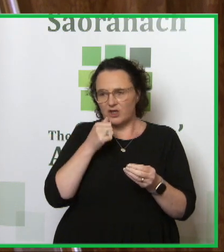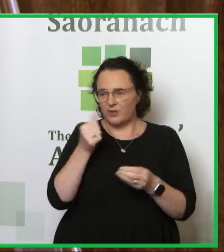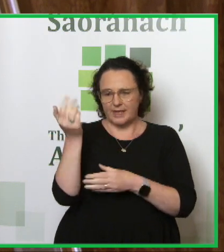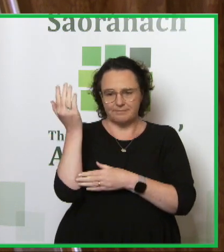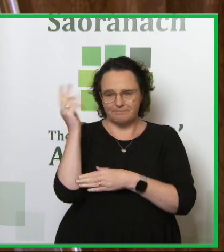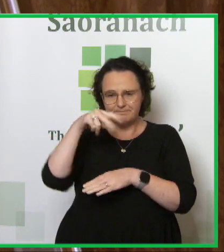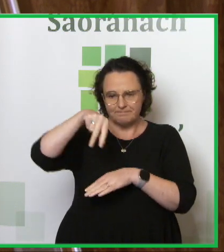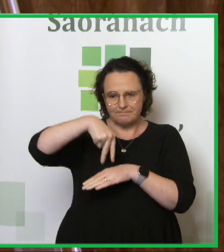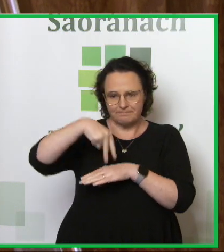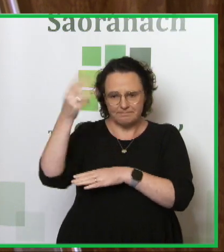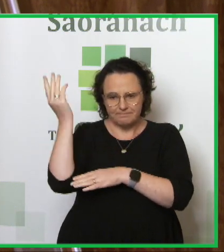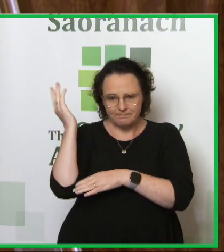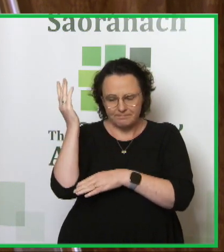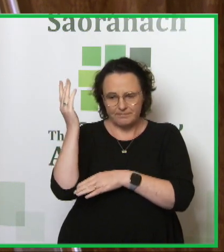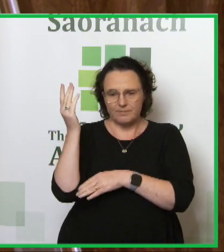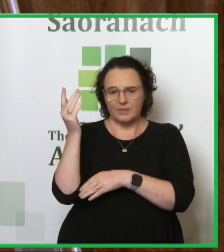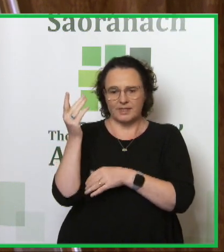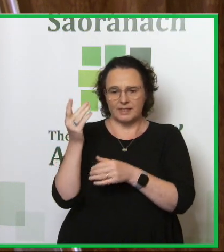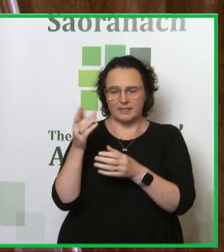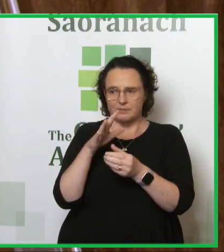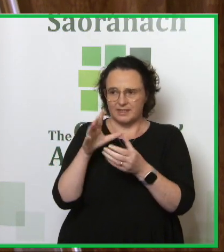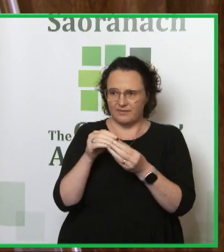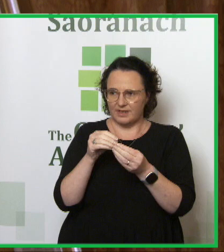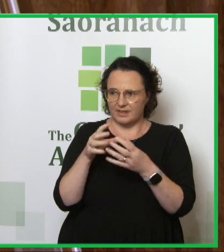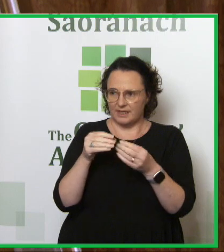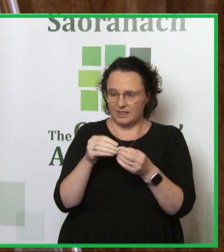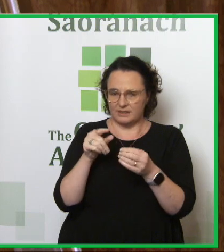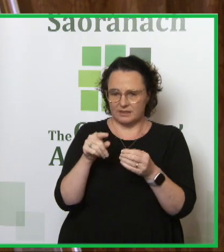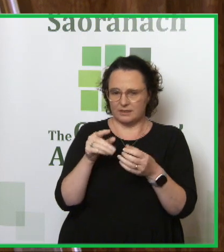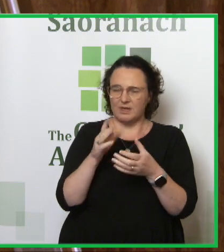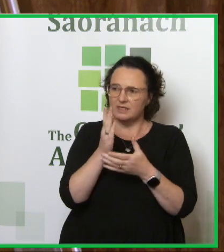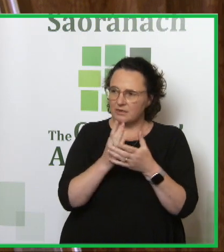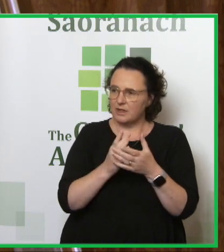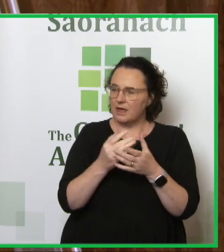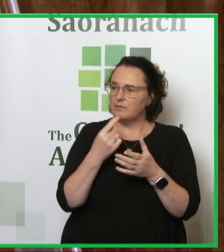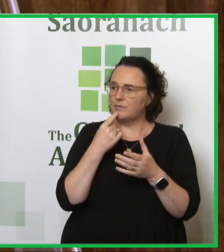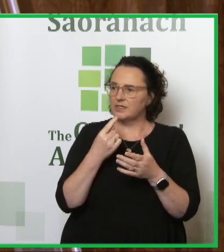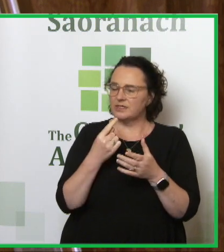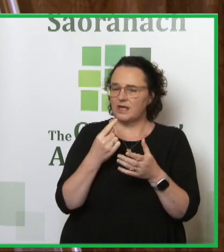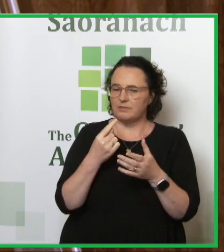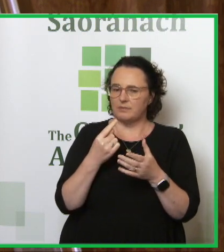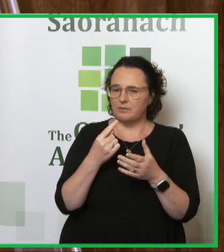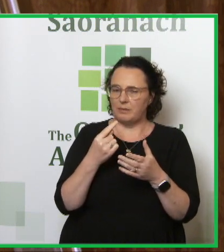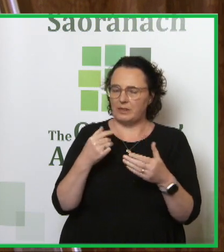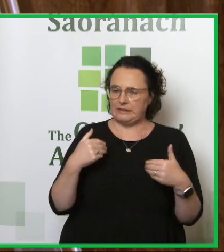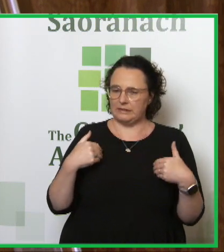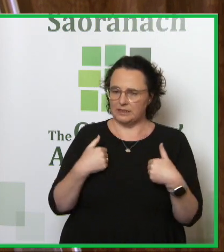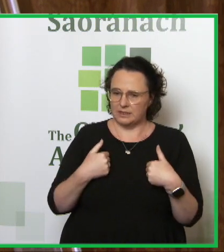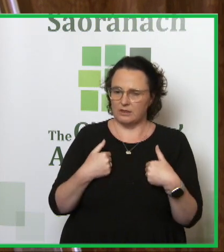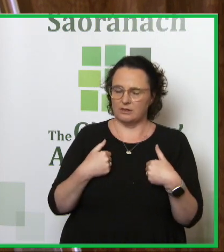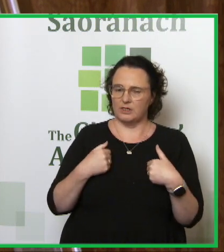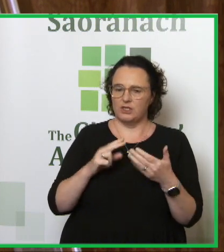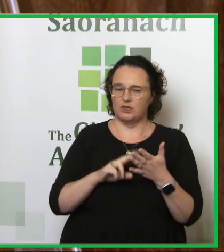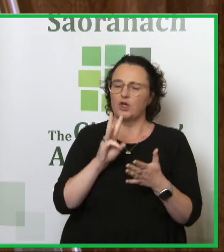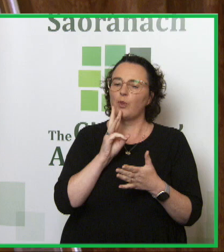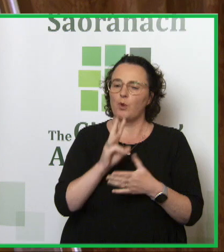presentations specifically about these substances, apart from there's been some on cannabis. But I just very concerned about the use of the term